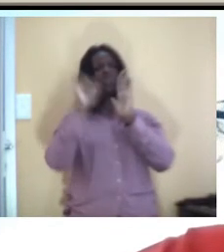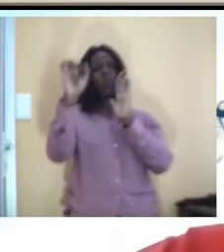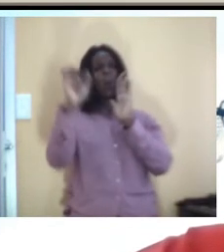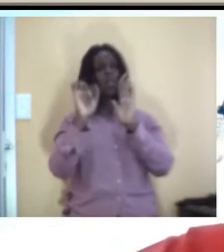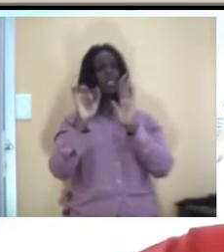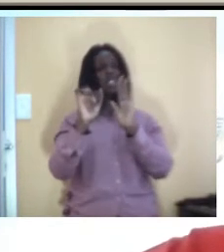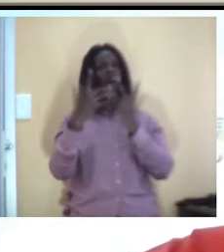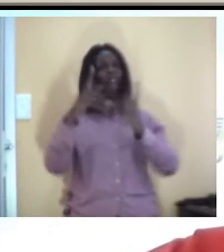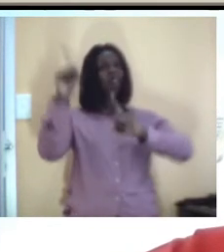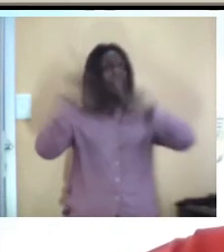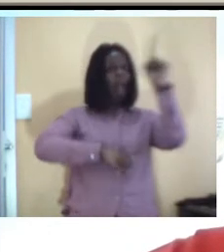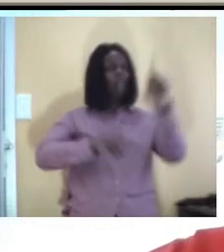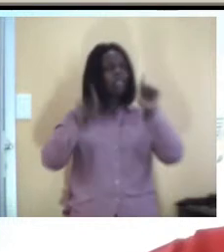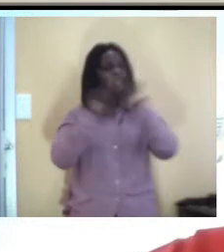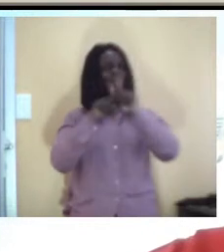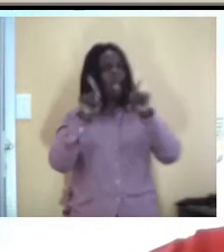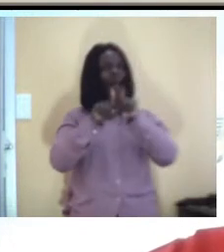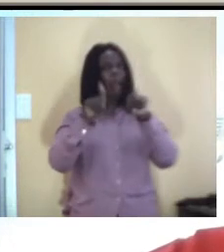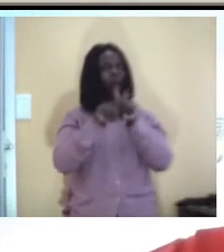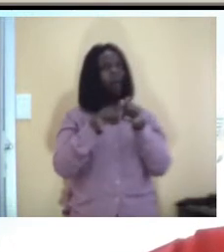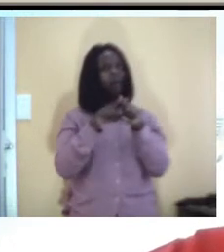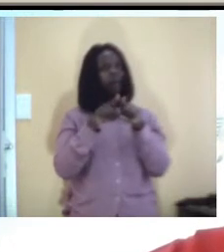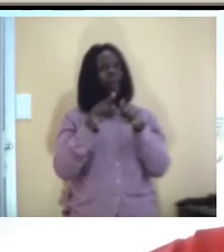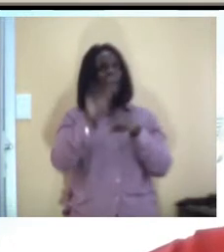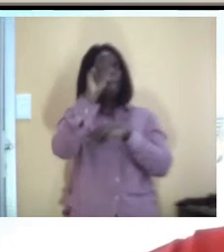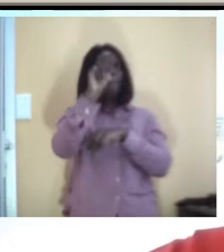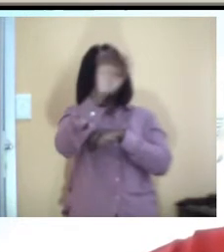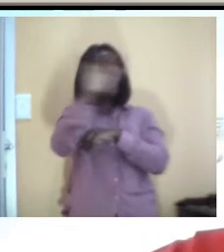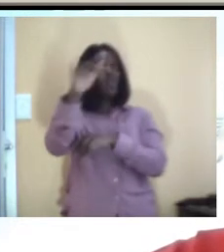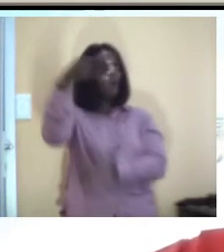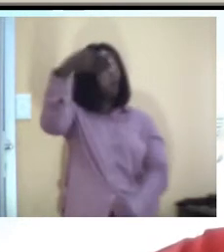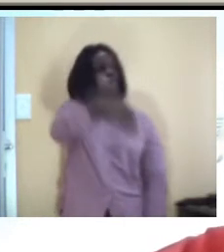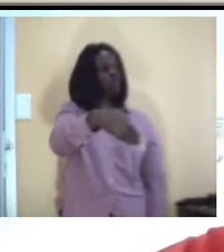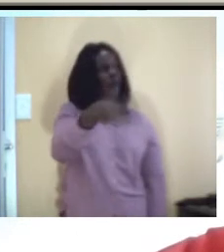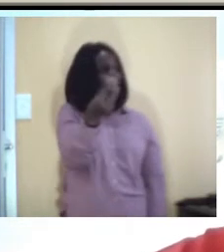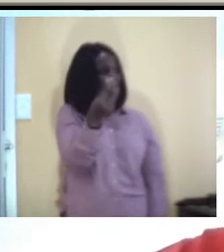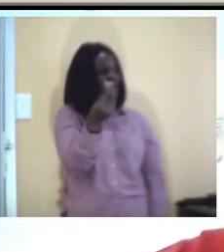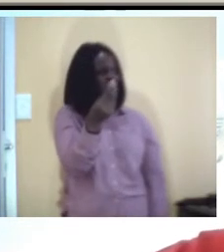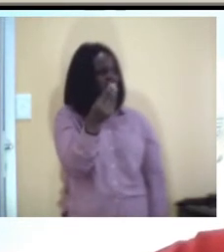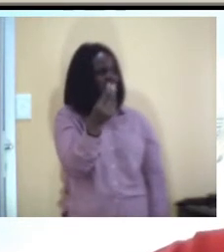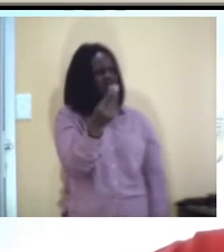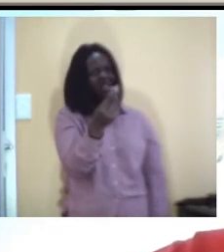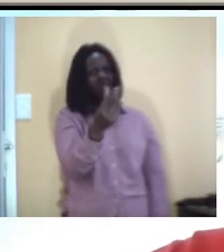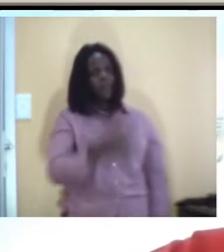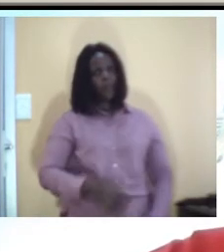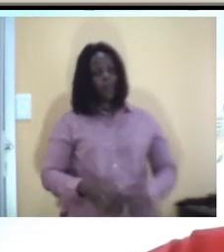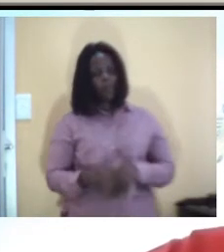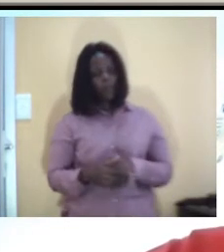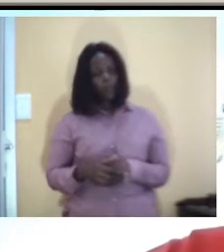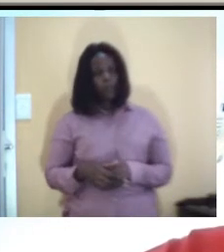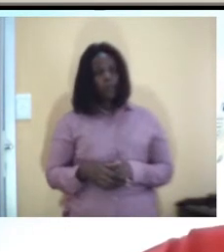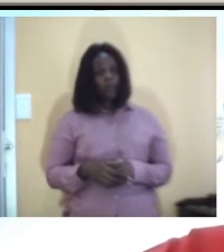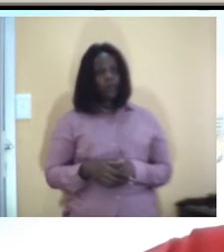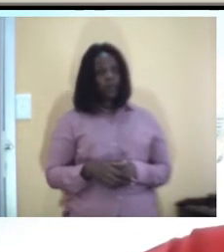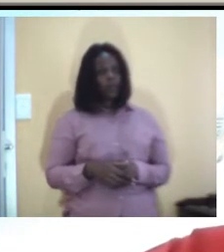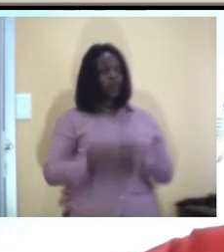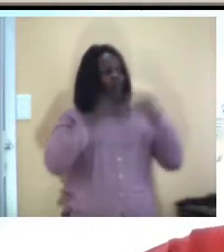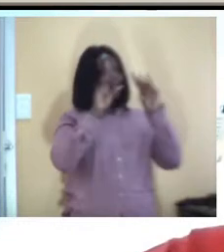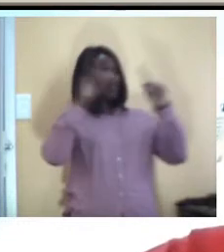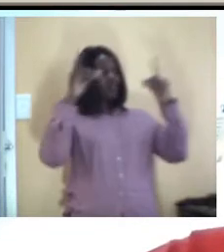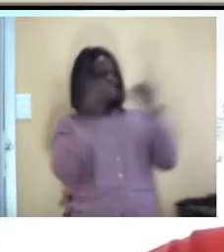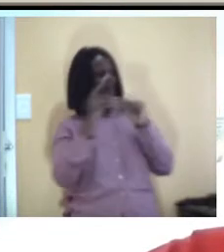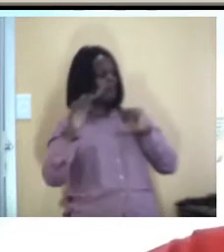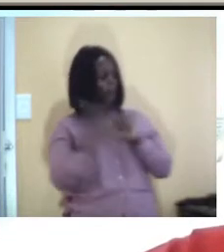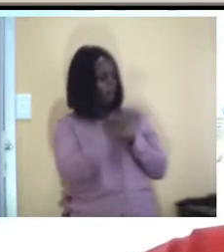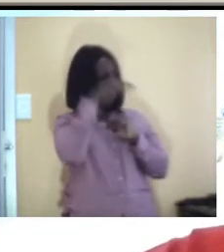with millions have been injected into this edivore. The entire department should